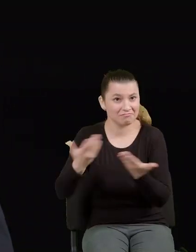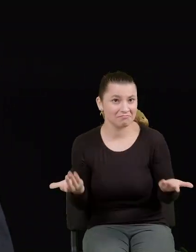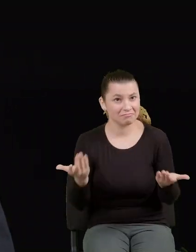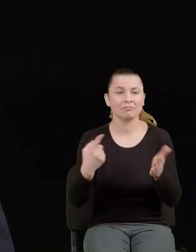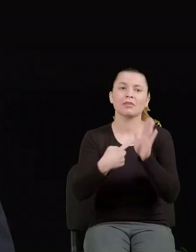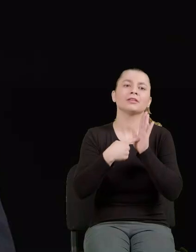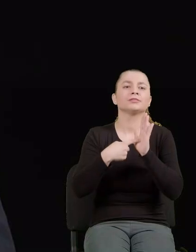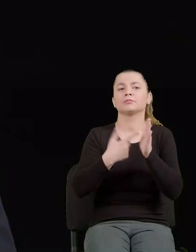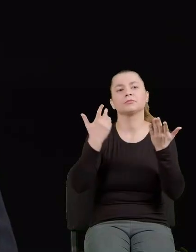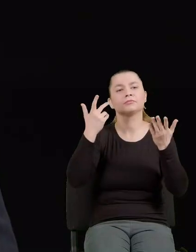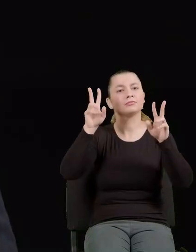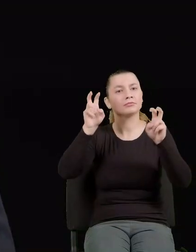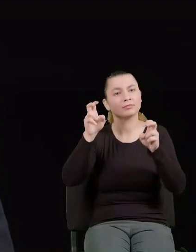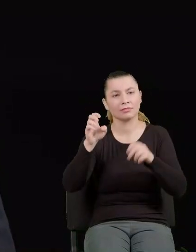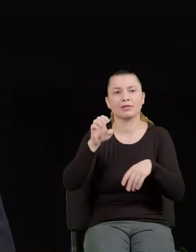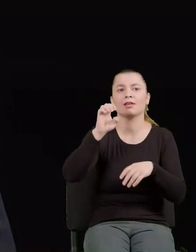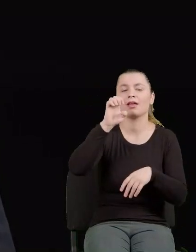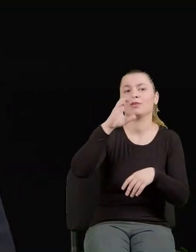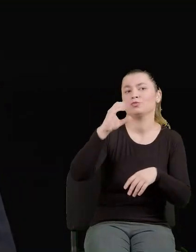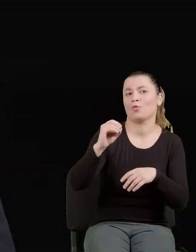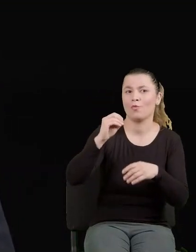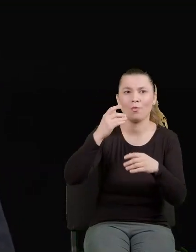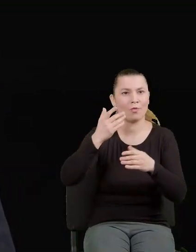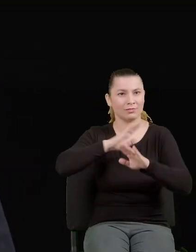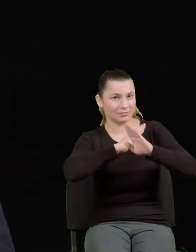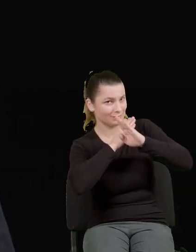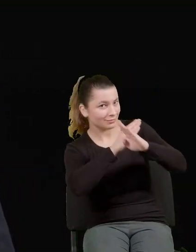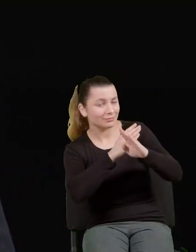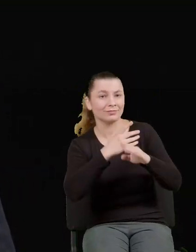And so what will be the strategies beyond